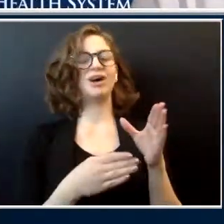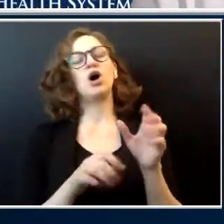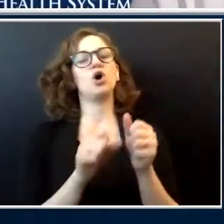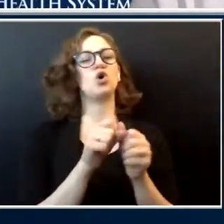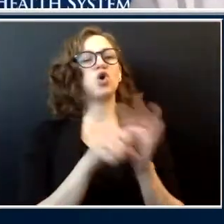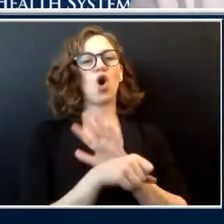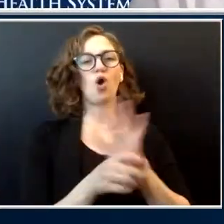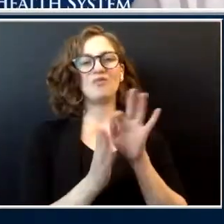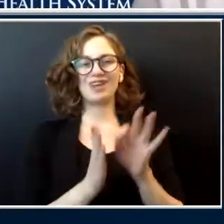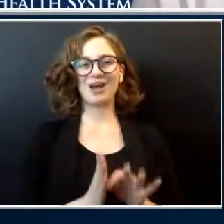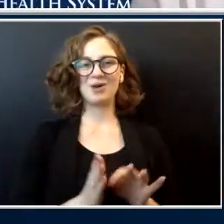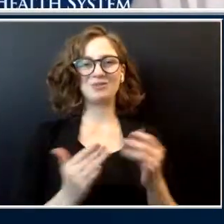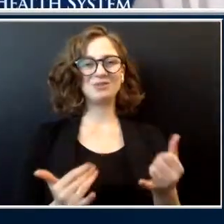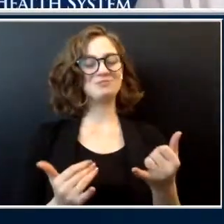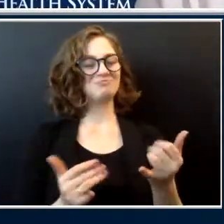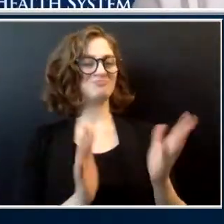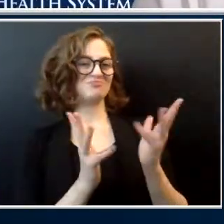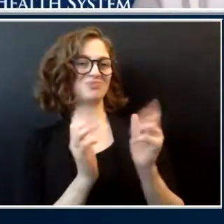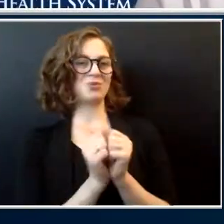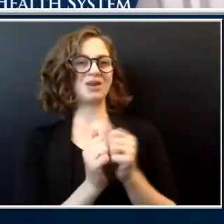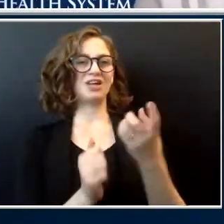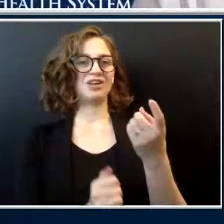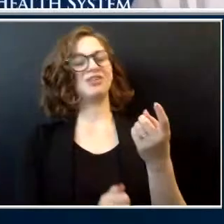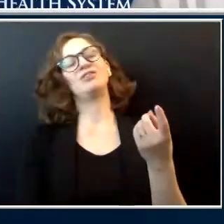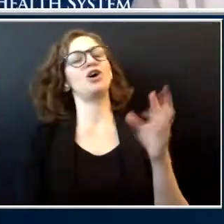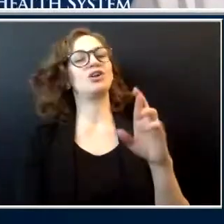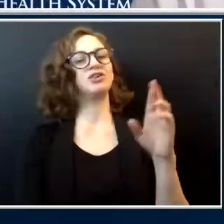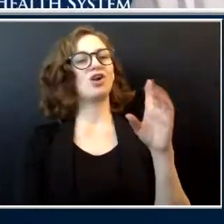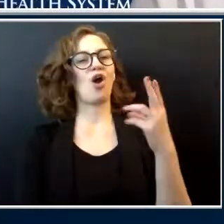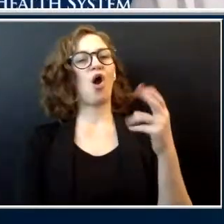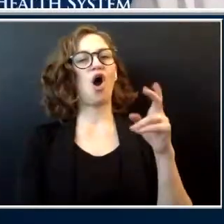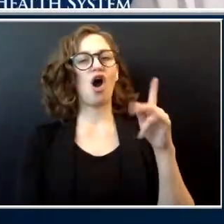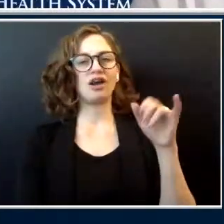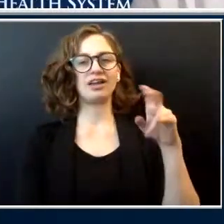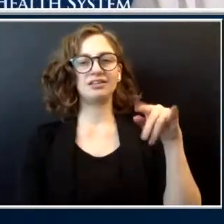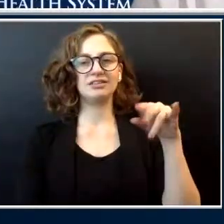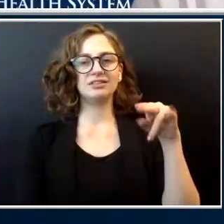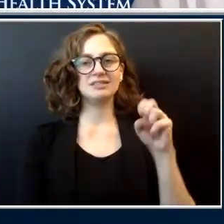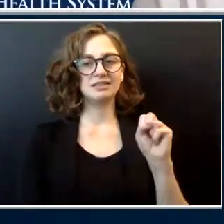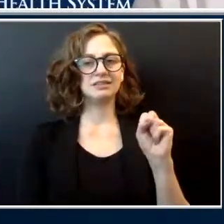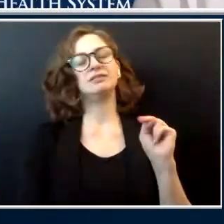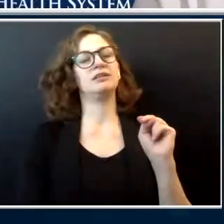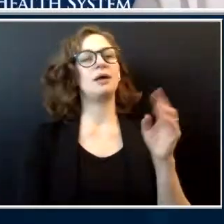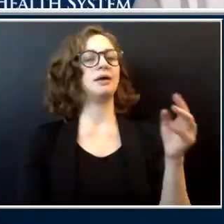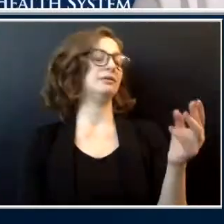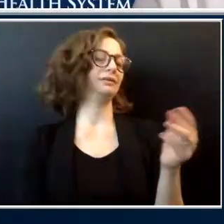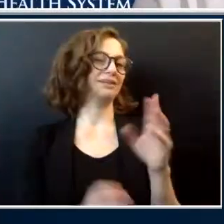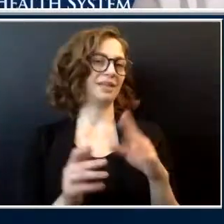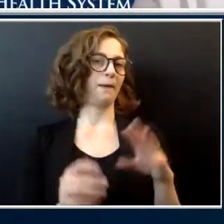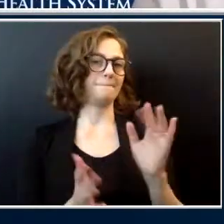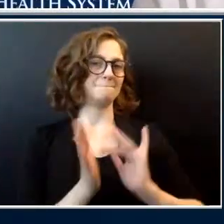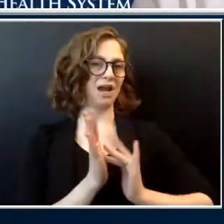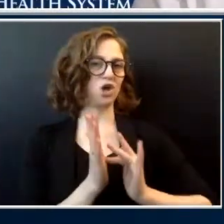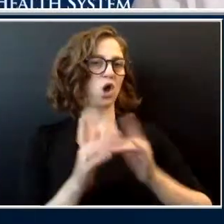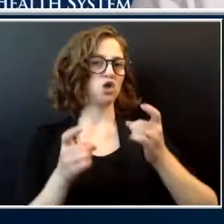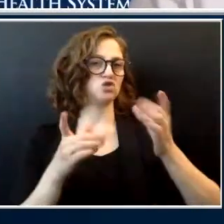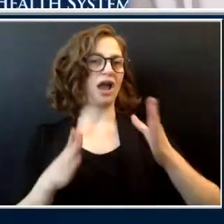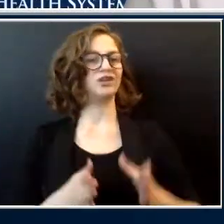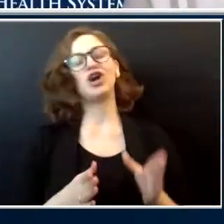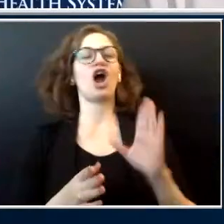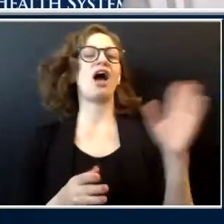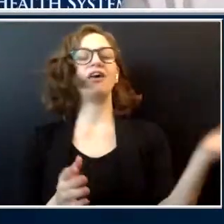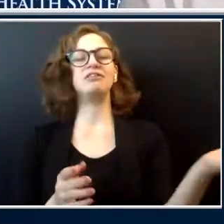talk with Dr. Dana Hawkinson, Medical Director of Infection Prevention and Control here at the Health System. Yes, I said that all the way through for the 1,227th